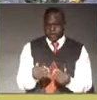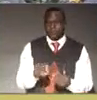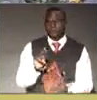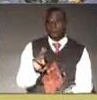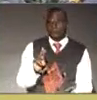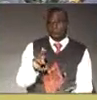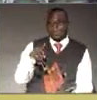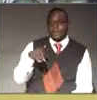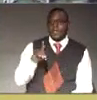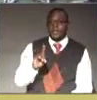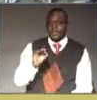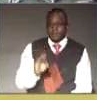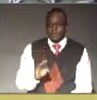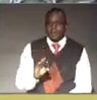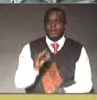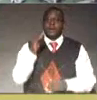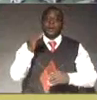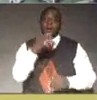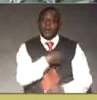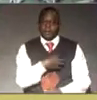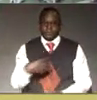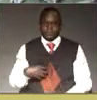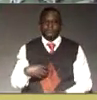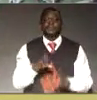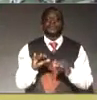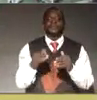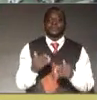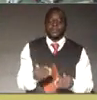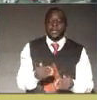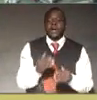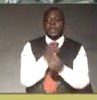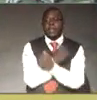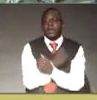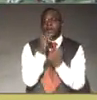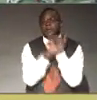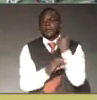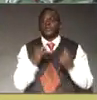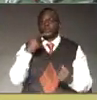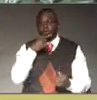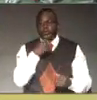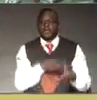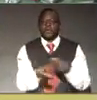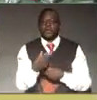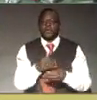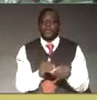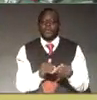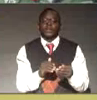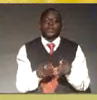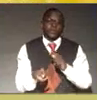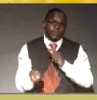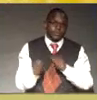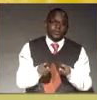UPDF, is a liberation army that should embrace patriotism, Pan-Africanism, socio-economic transformation, and